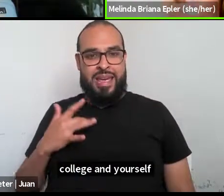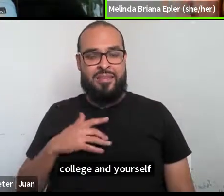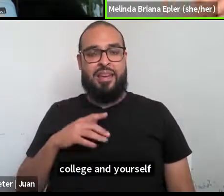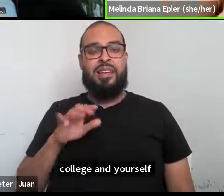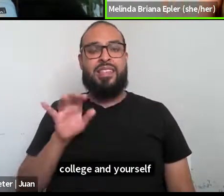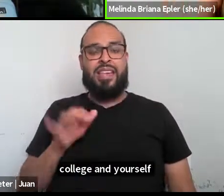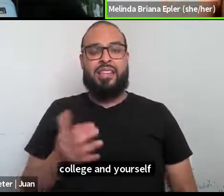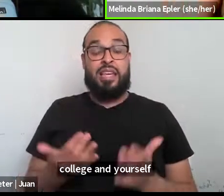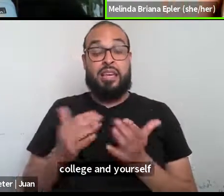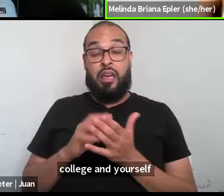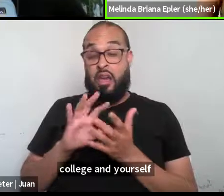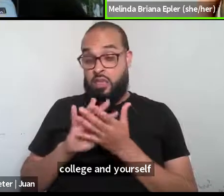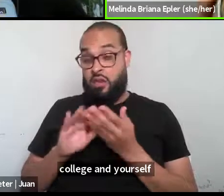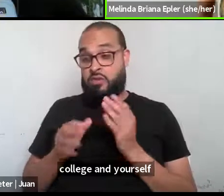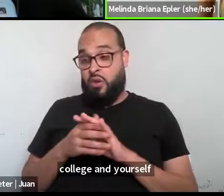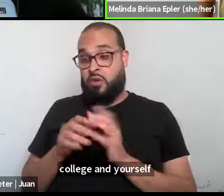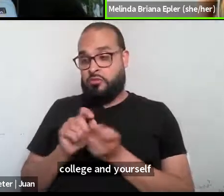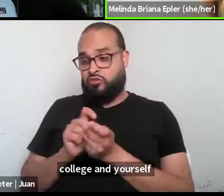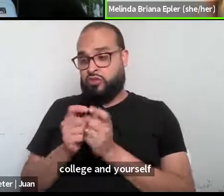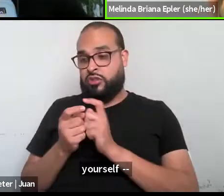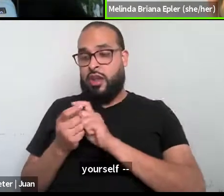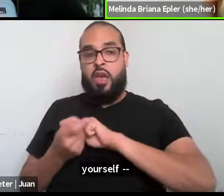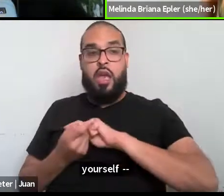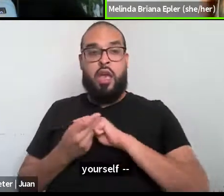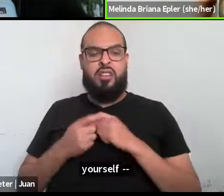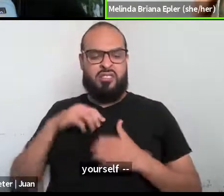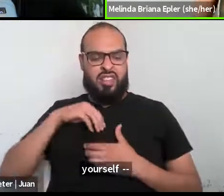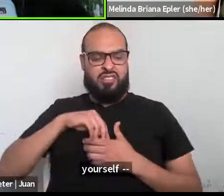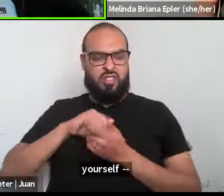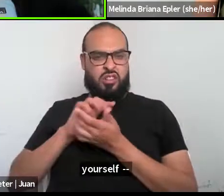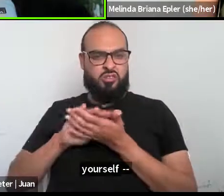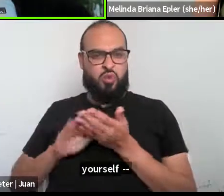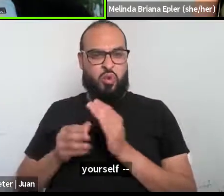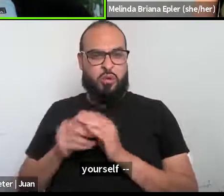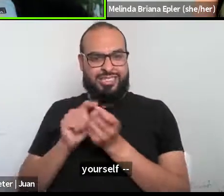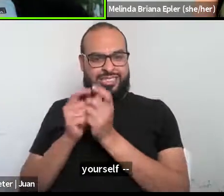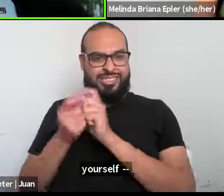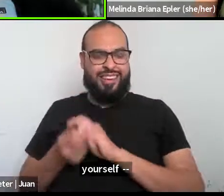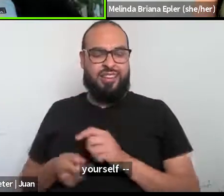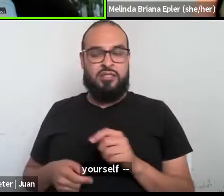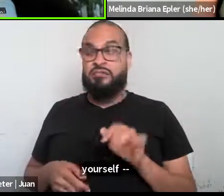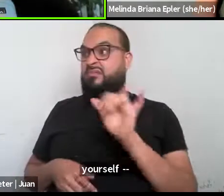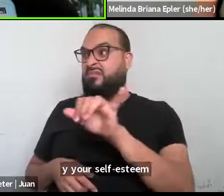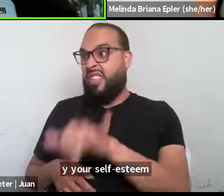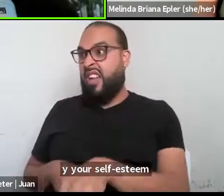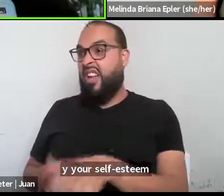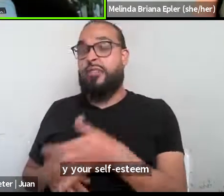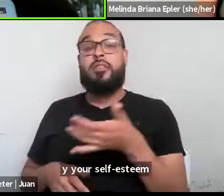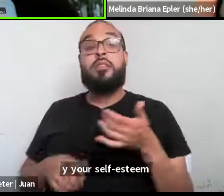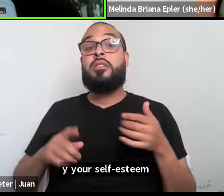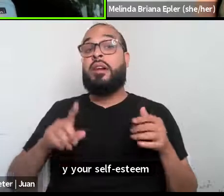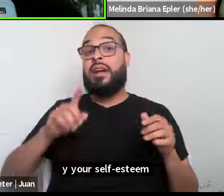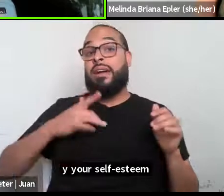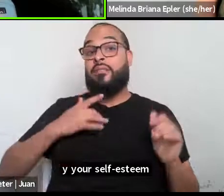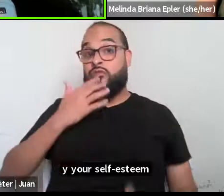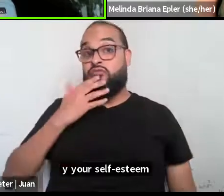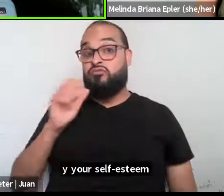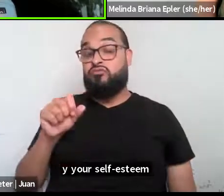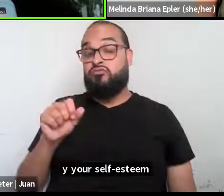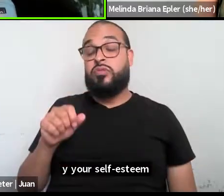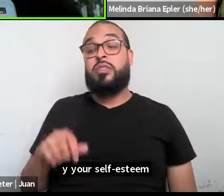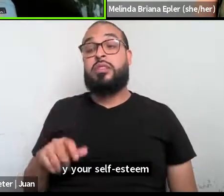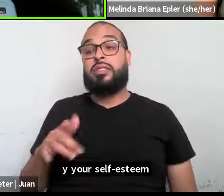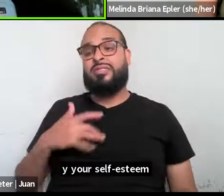reshaping those stories for ourselves is so important. Yeah, no, it really is. And it's so